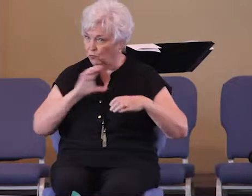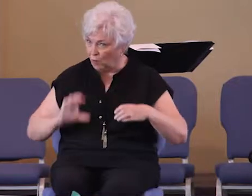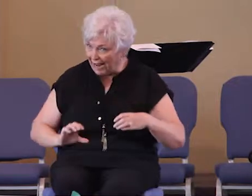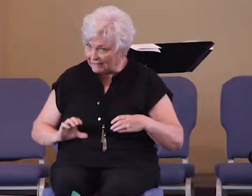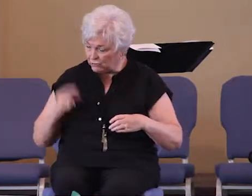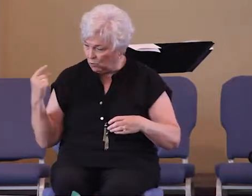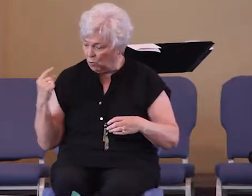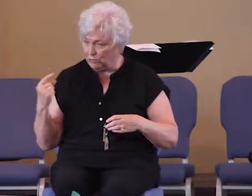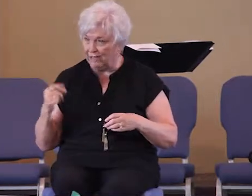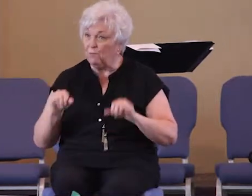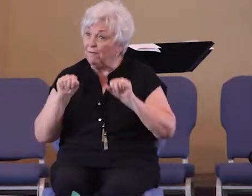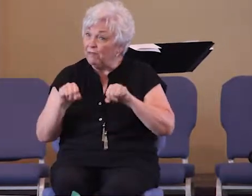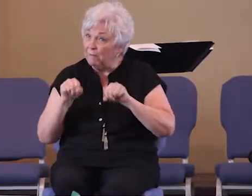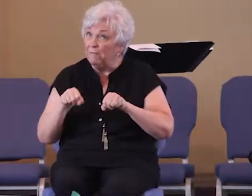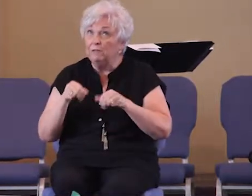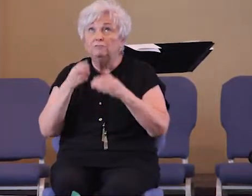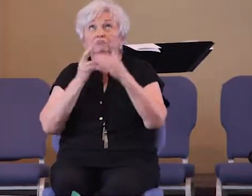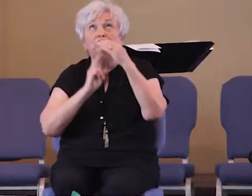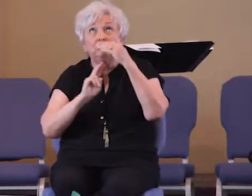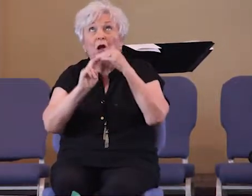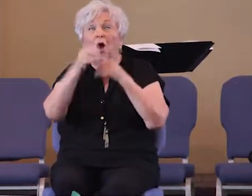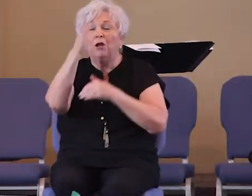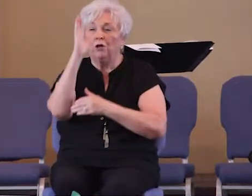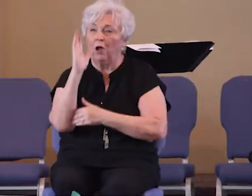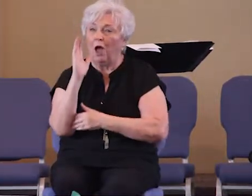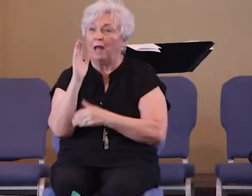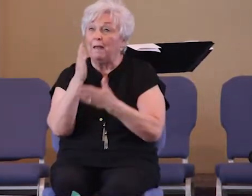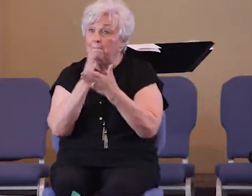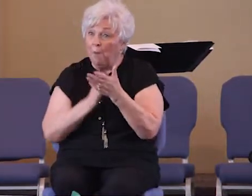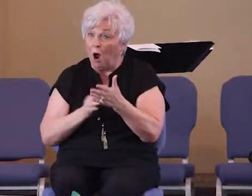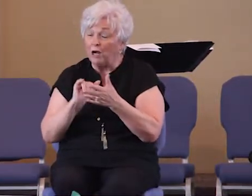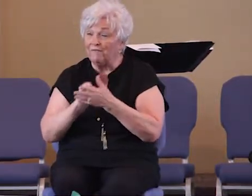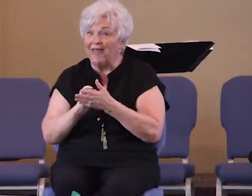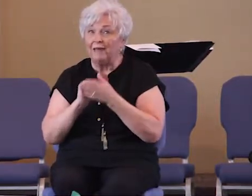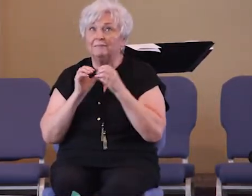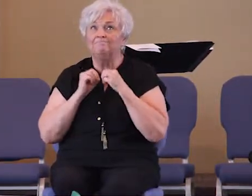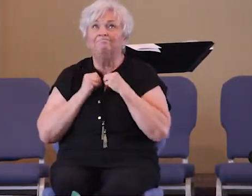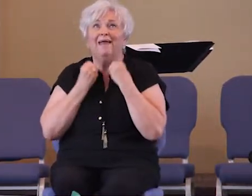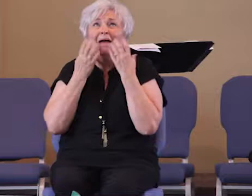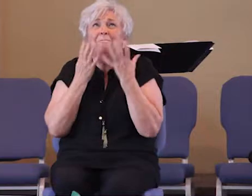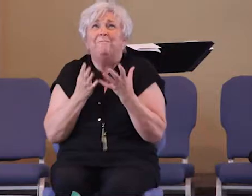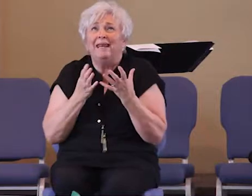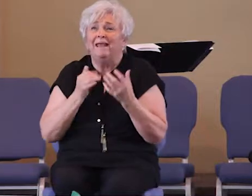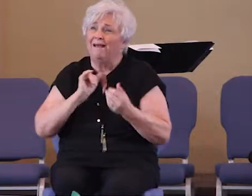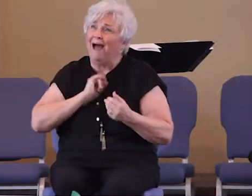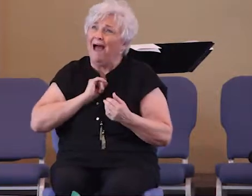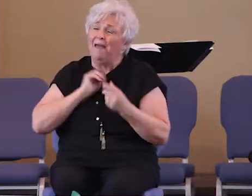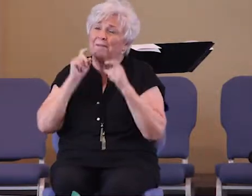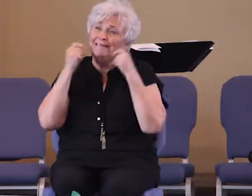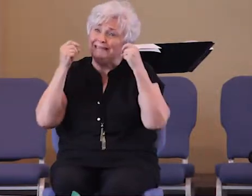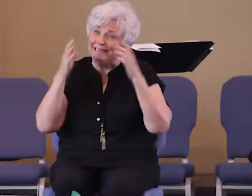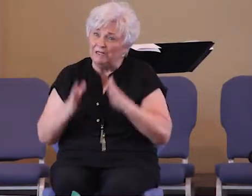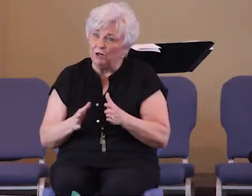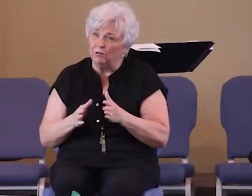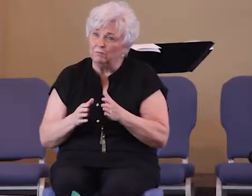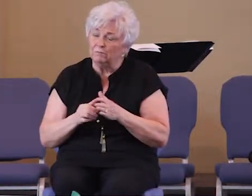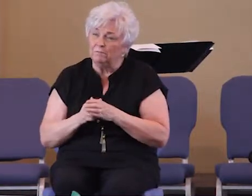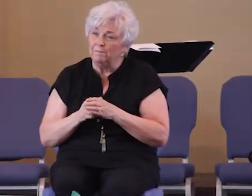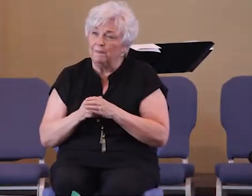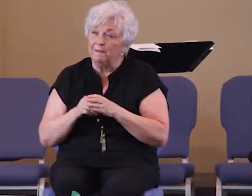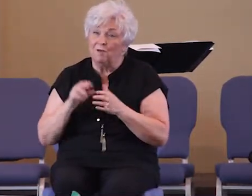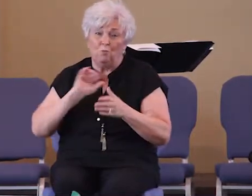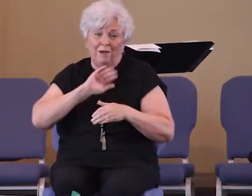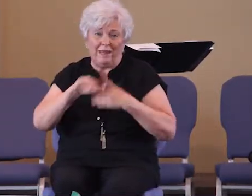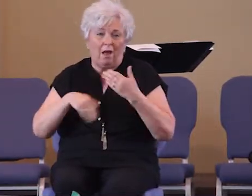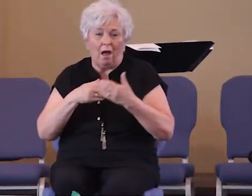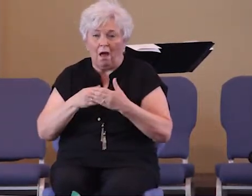honor God. And part of honoring God is admitting that we're sinners. We talk about that a lot, that we all fall short of the glory